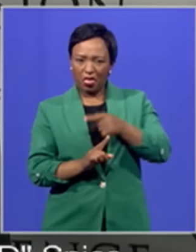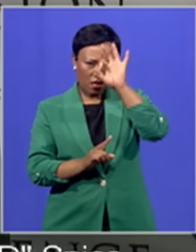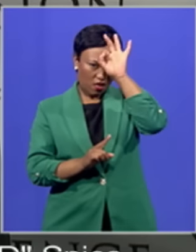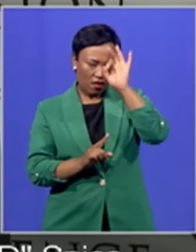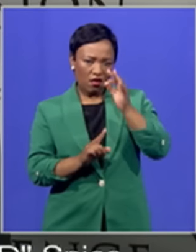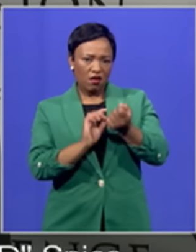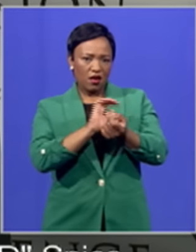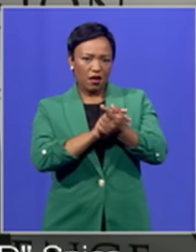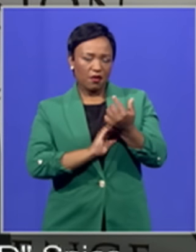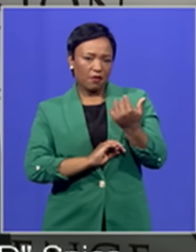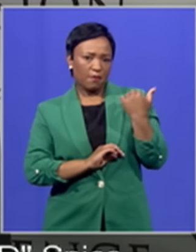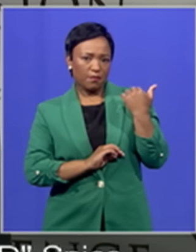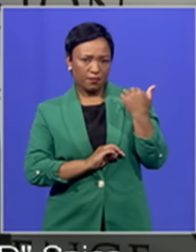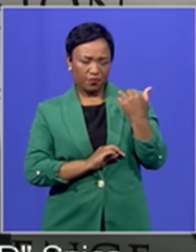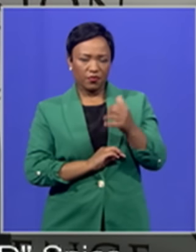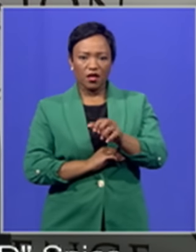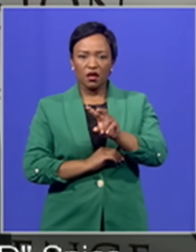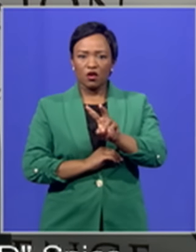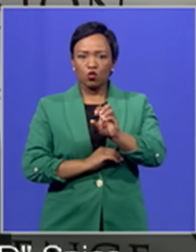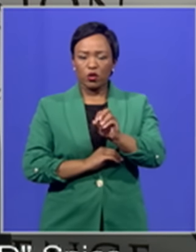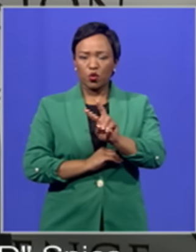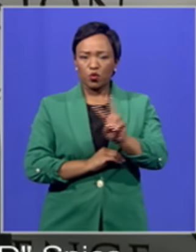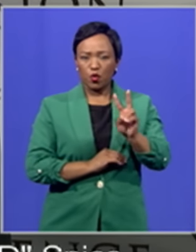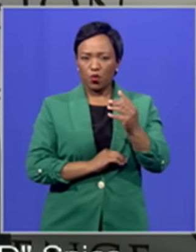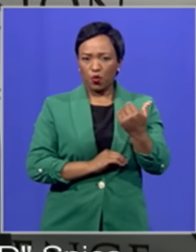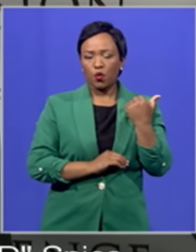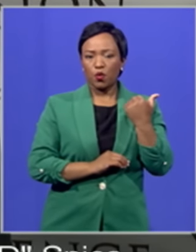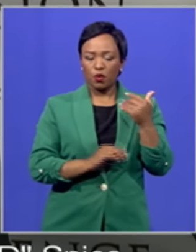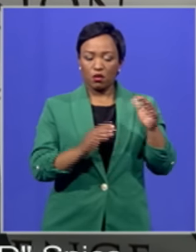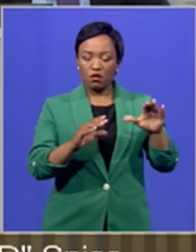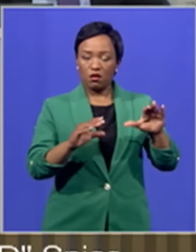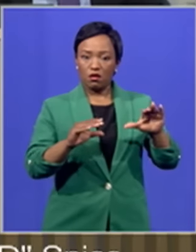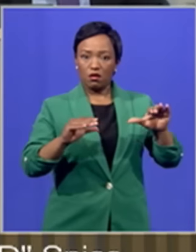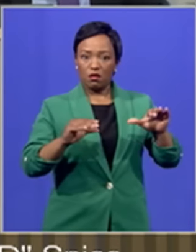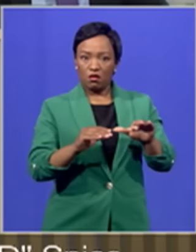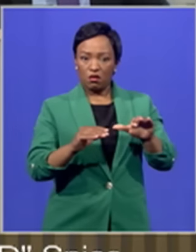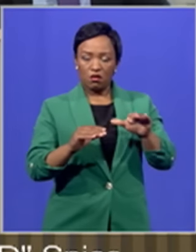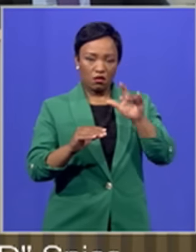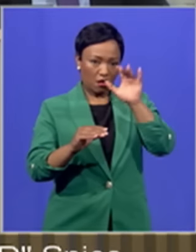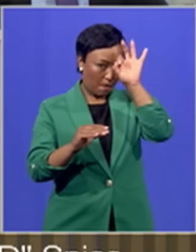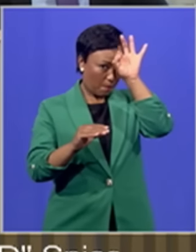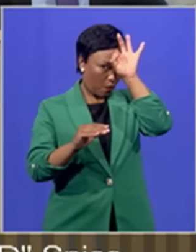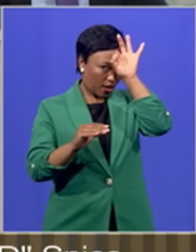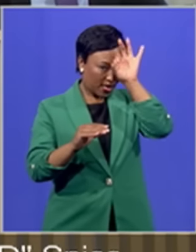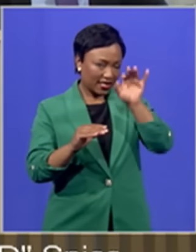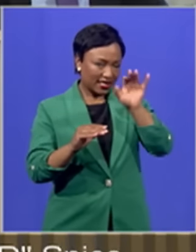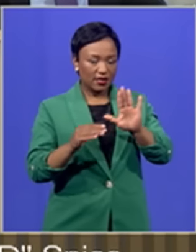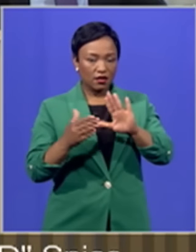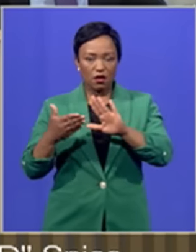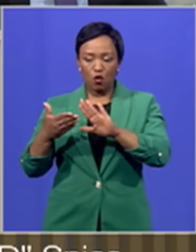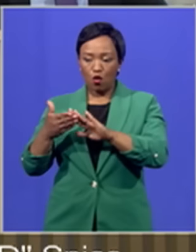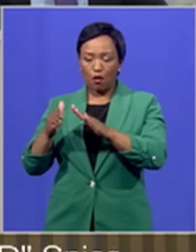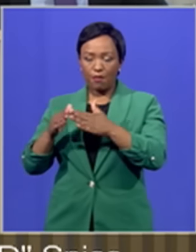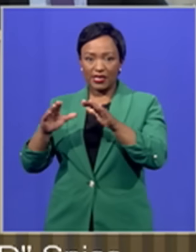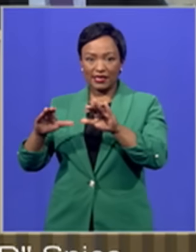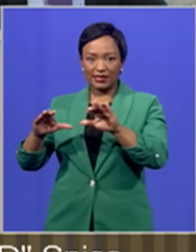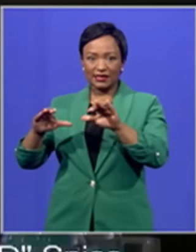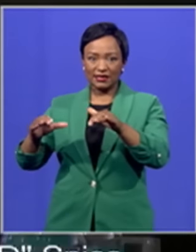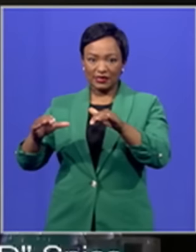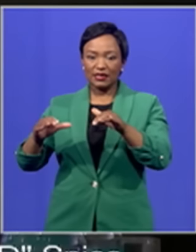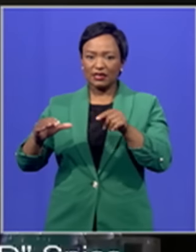ngwaga wa 2022 mo sehlopha seo se akaretšago bahlankedi ka sephodiseng gammogo le badudi ba go bolelwago ba ileng